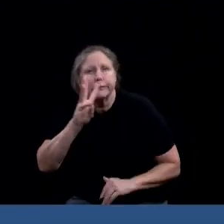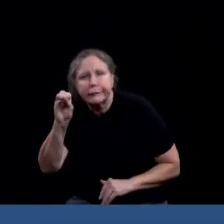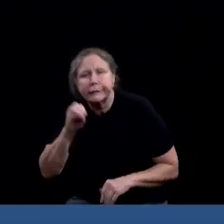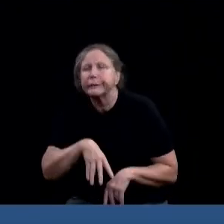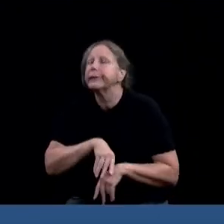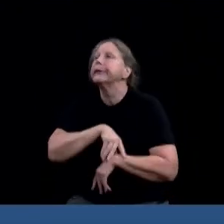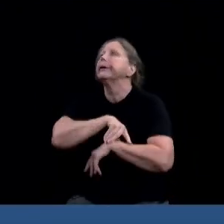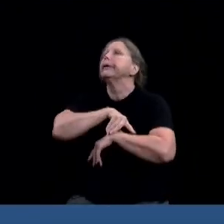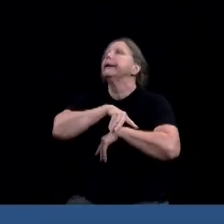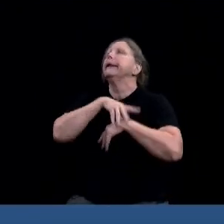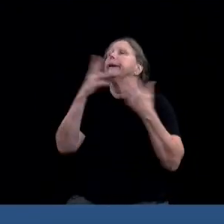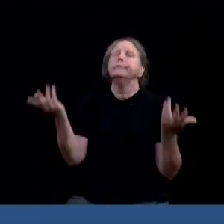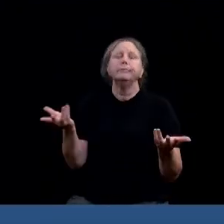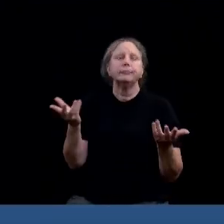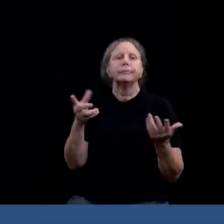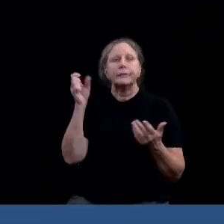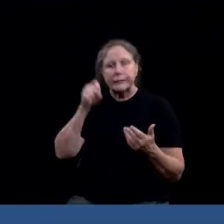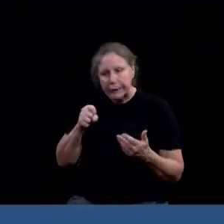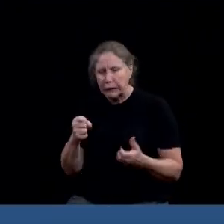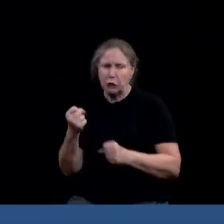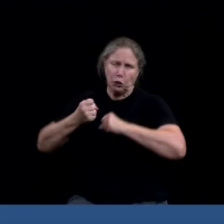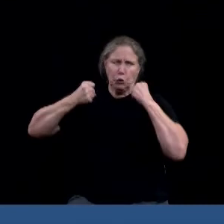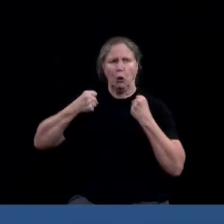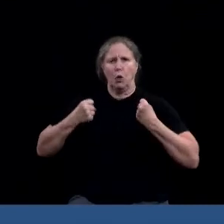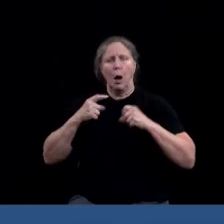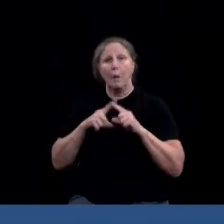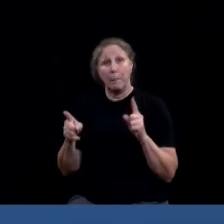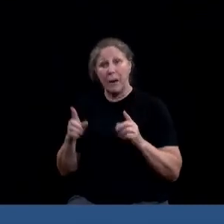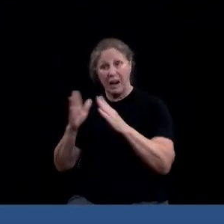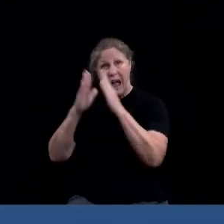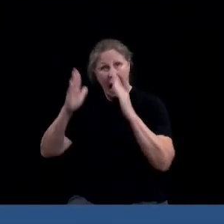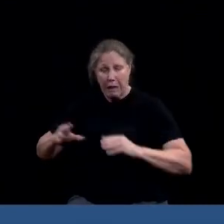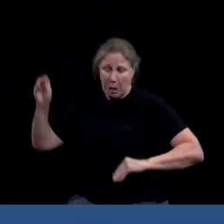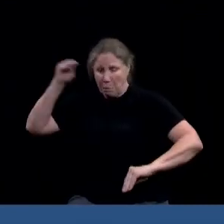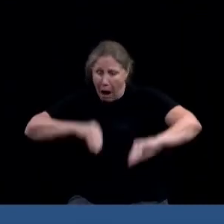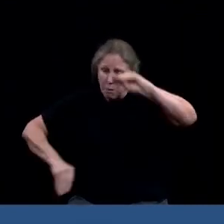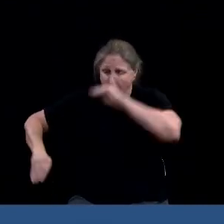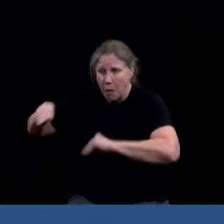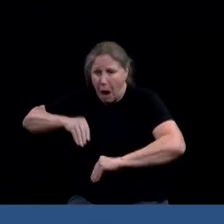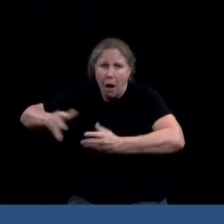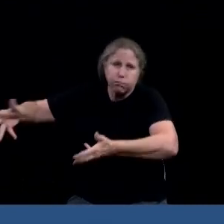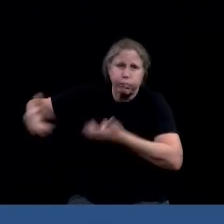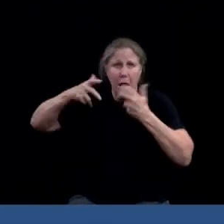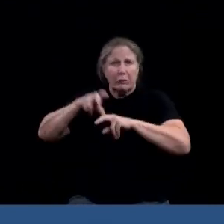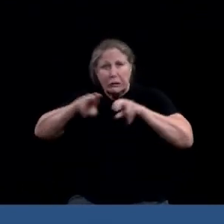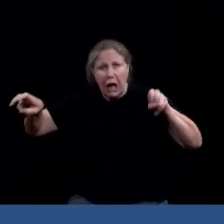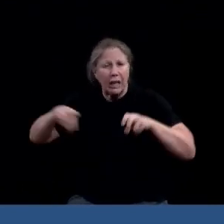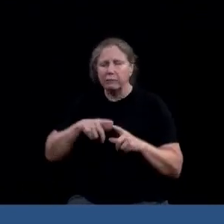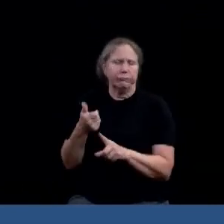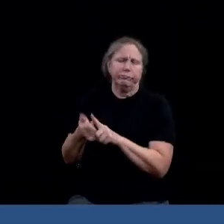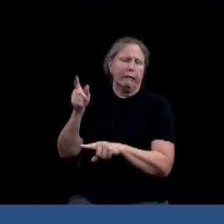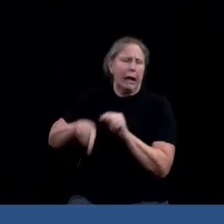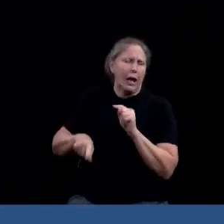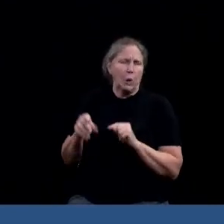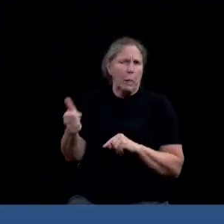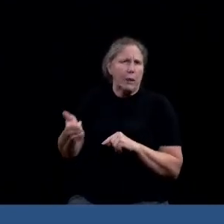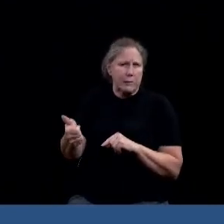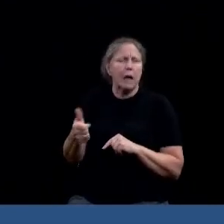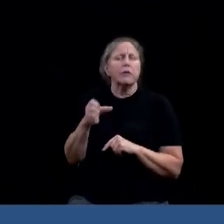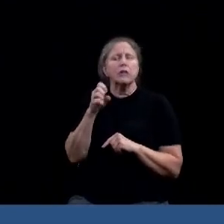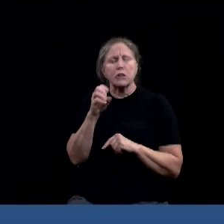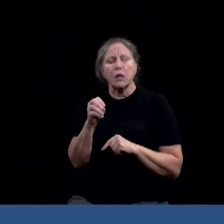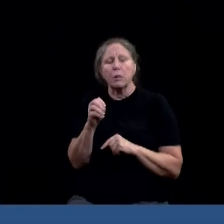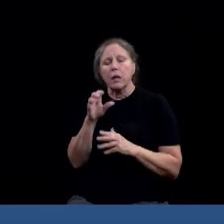but to move a whole household requires more than one set of hands. And so that's their job. And so they'll